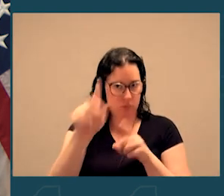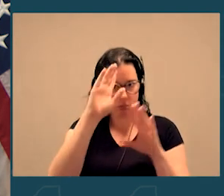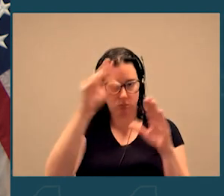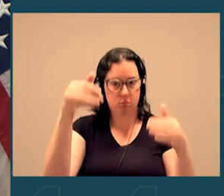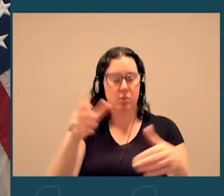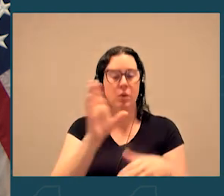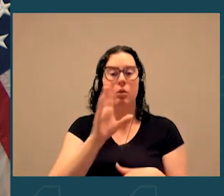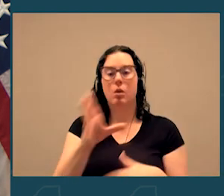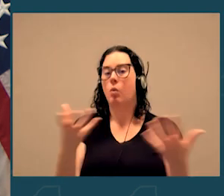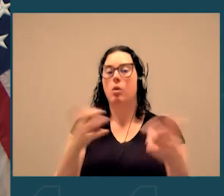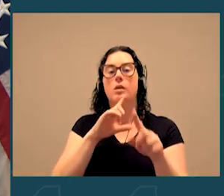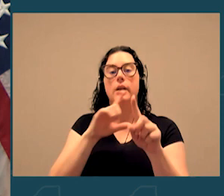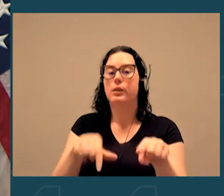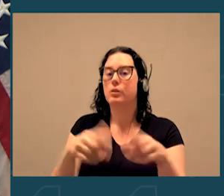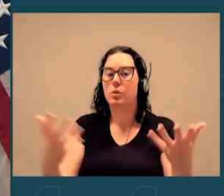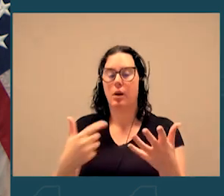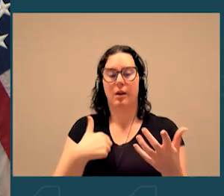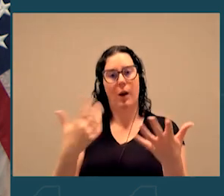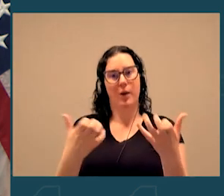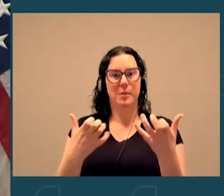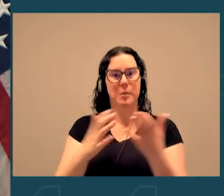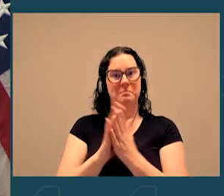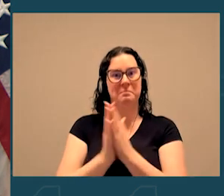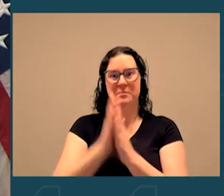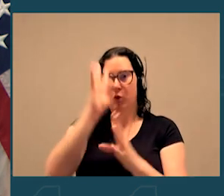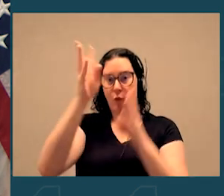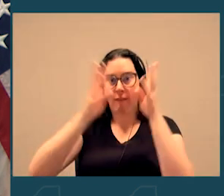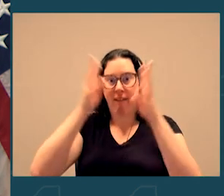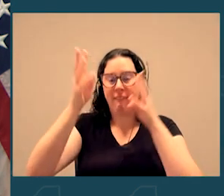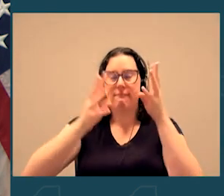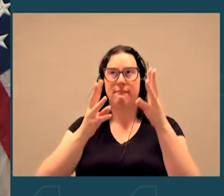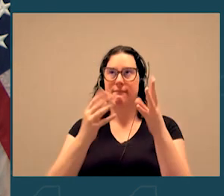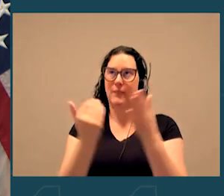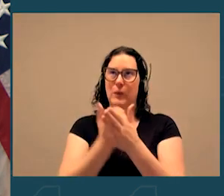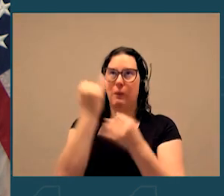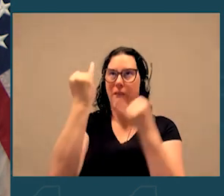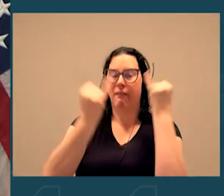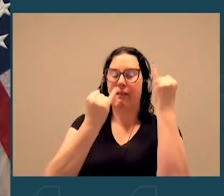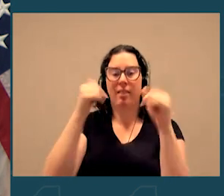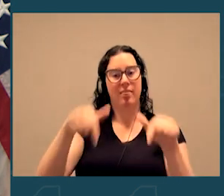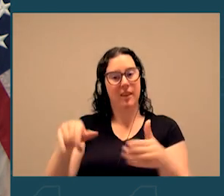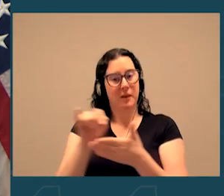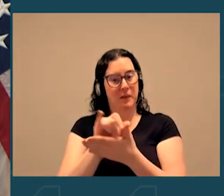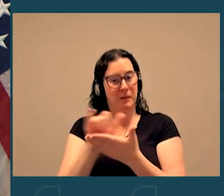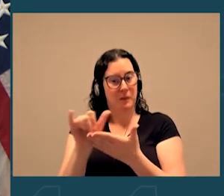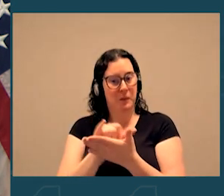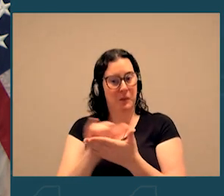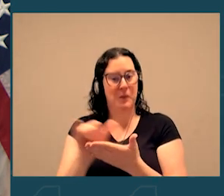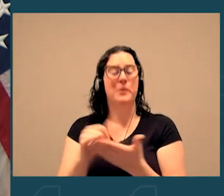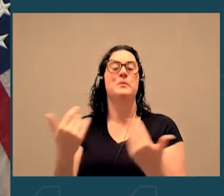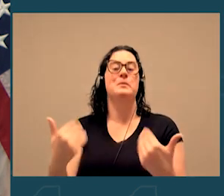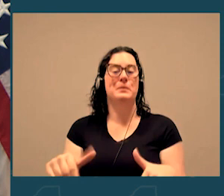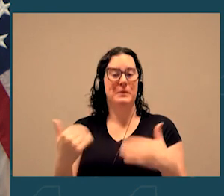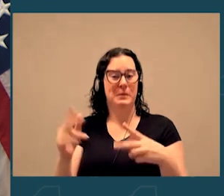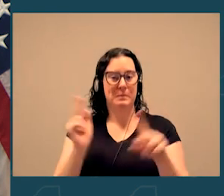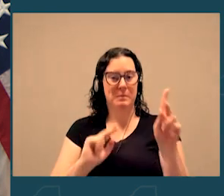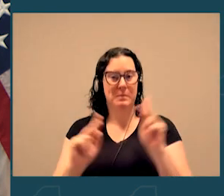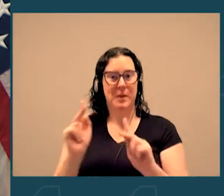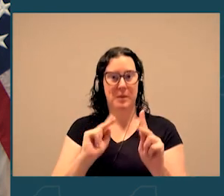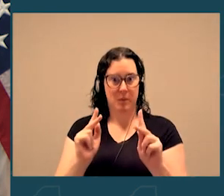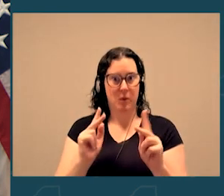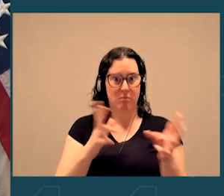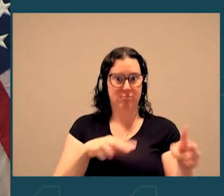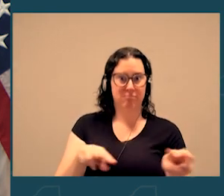the answers are, and I want to be creative. Let's be creative. This is New York, my friends. People are used to looking to us